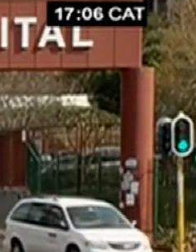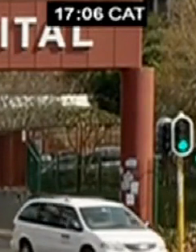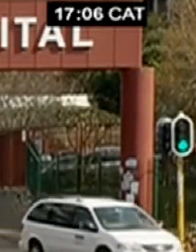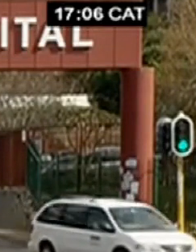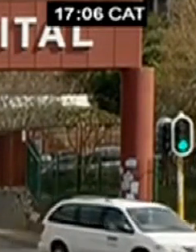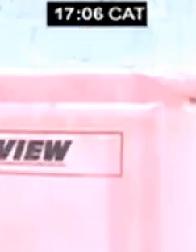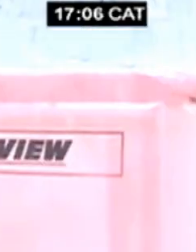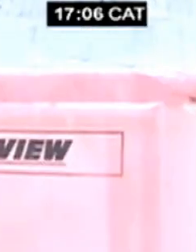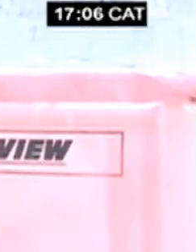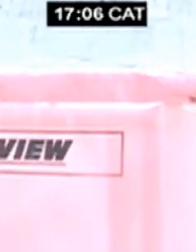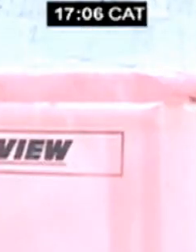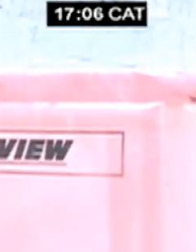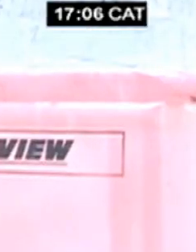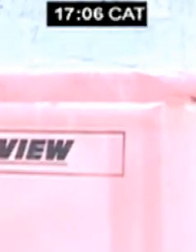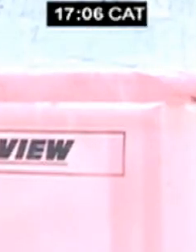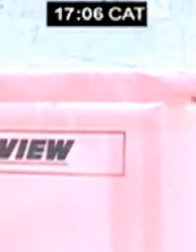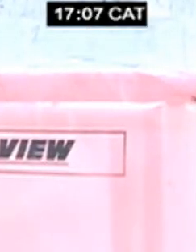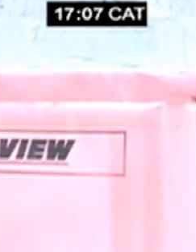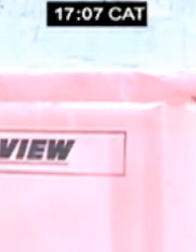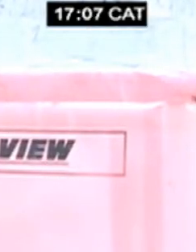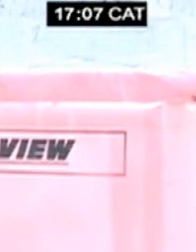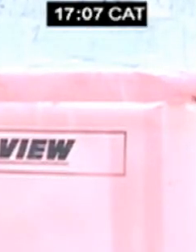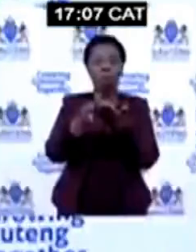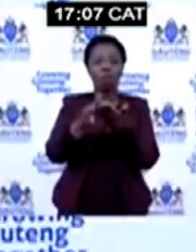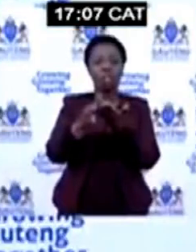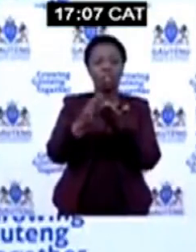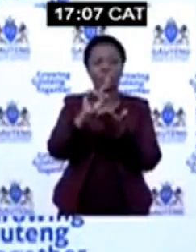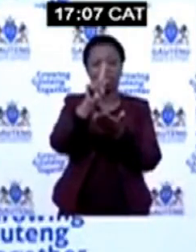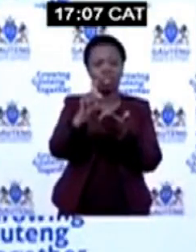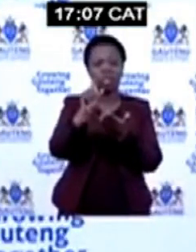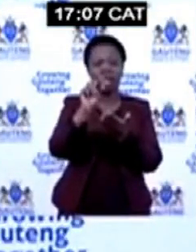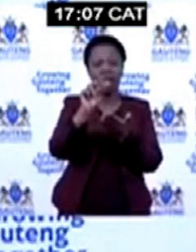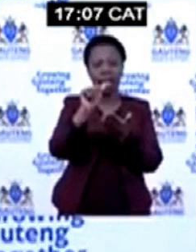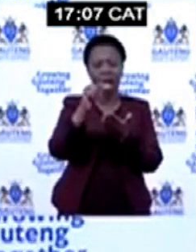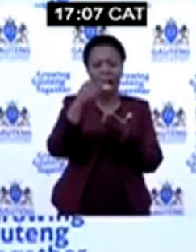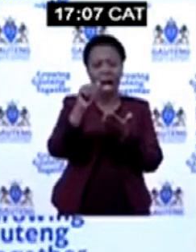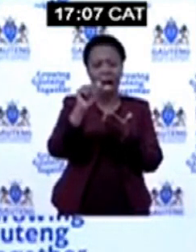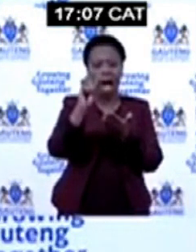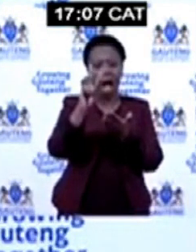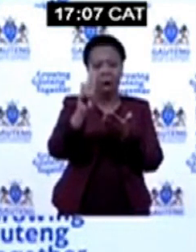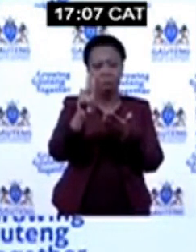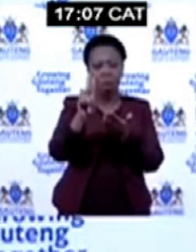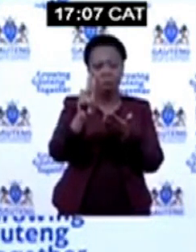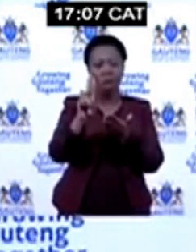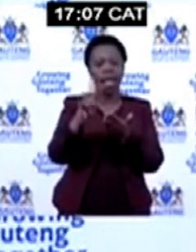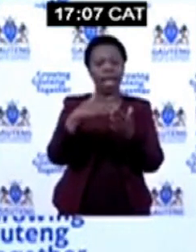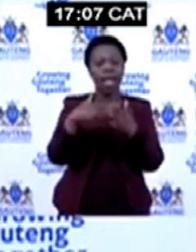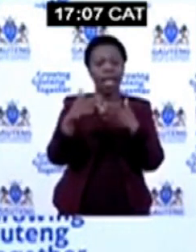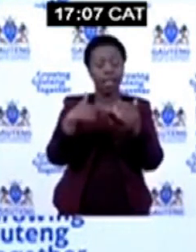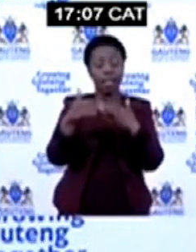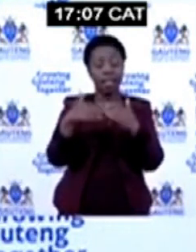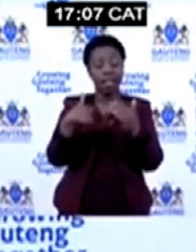procurement measures as COVID-19 infections are dropping. Every withdrawal of healthcare workers in